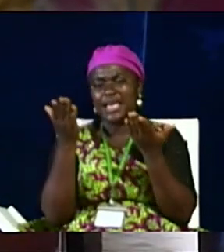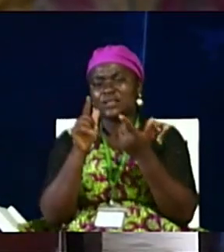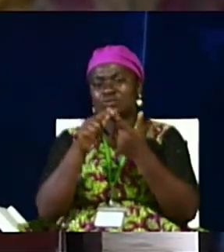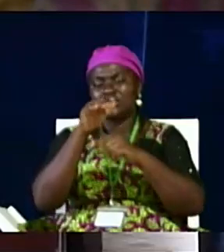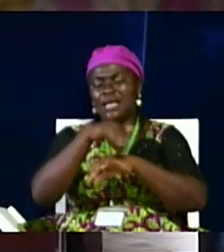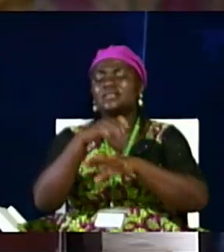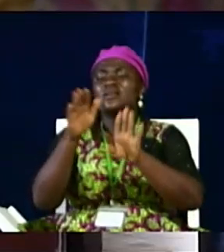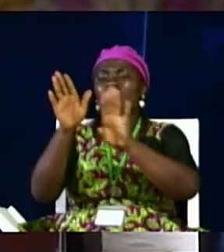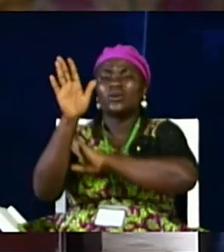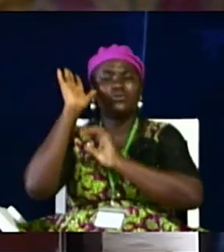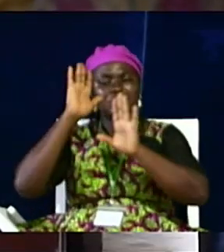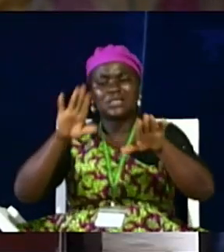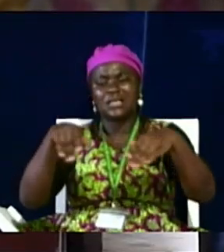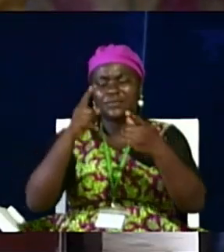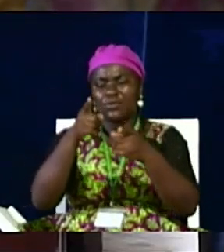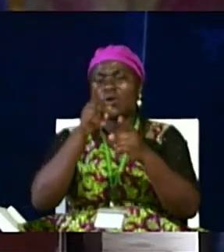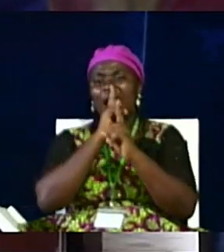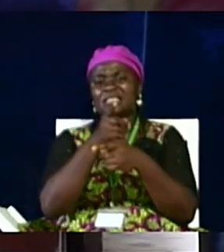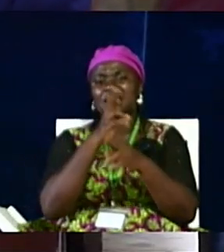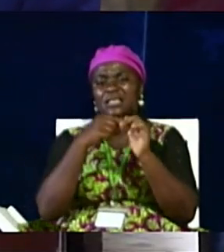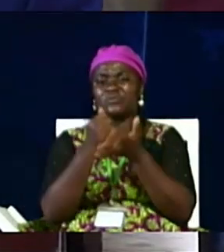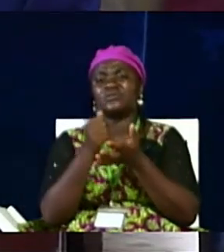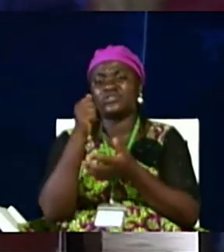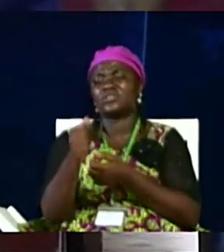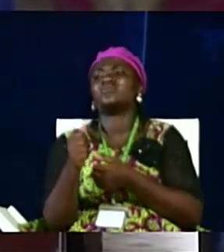you requests.